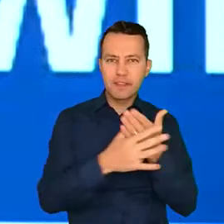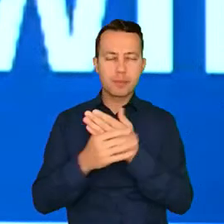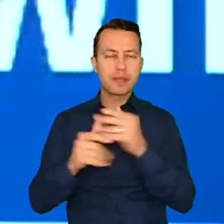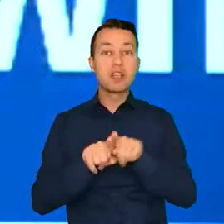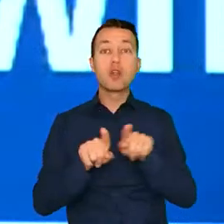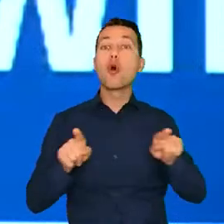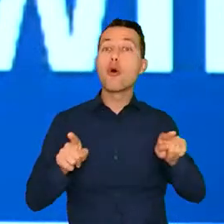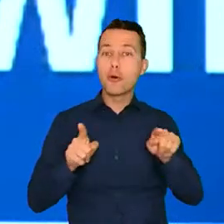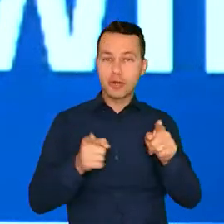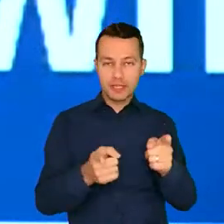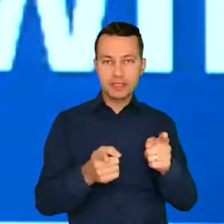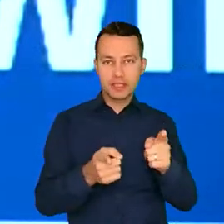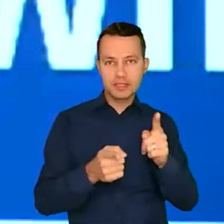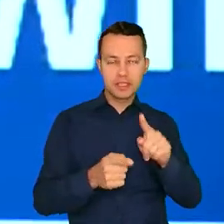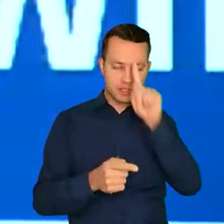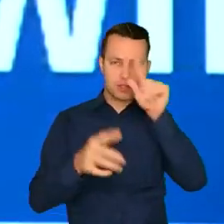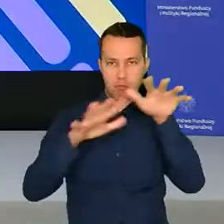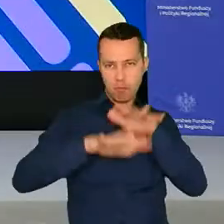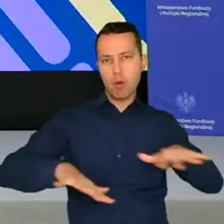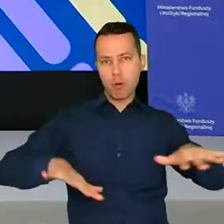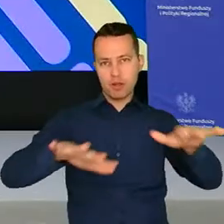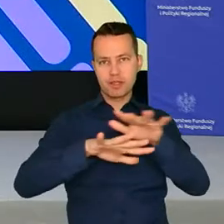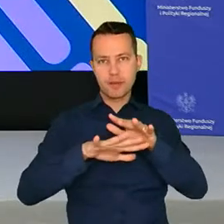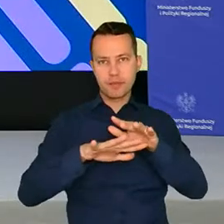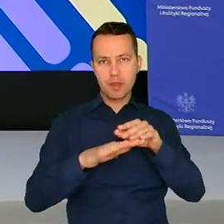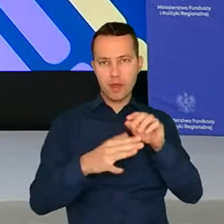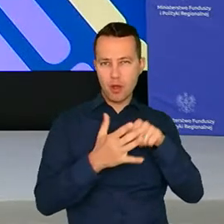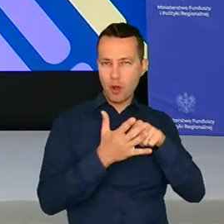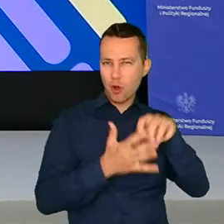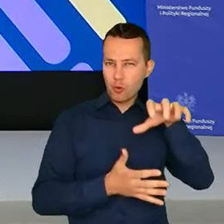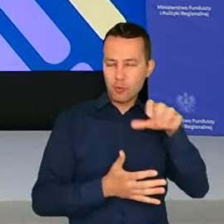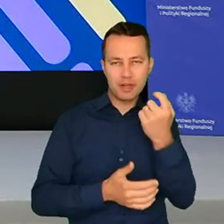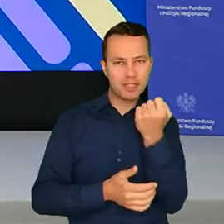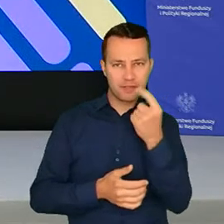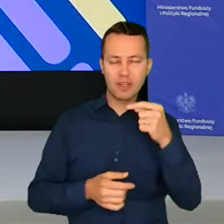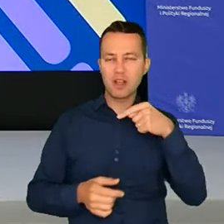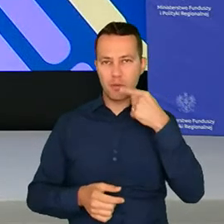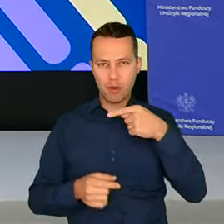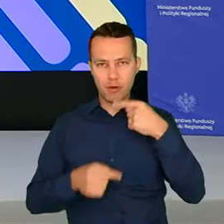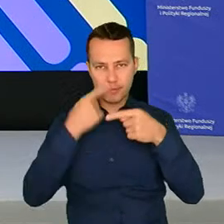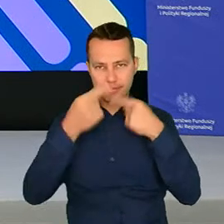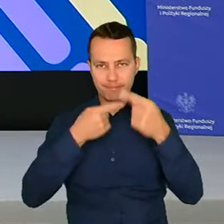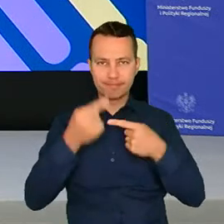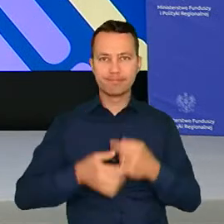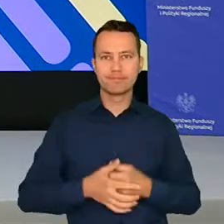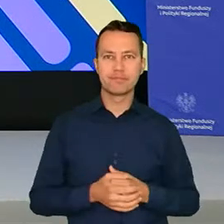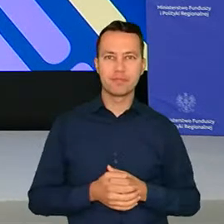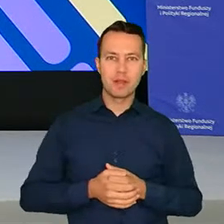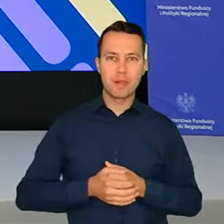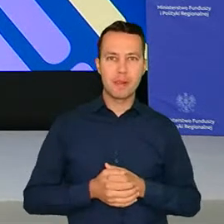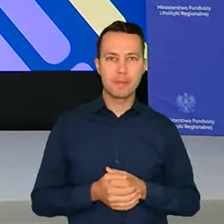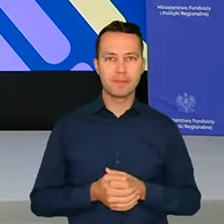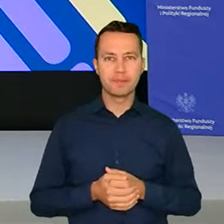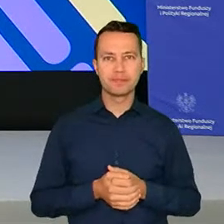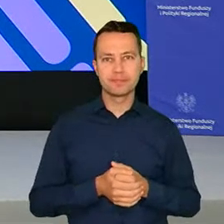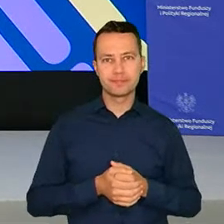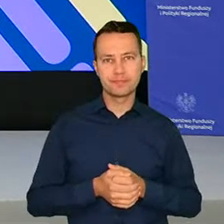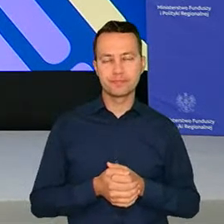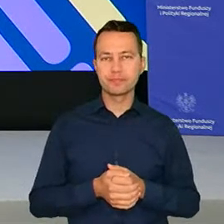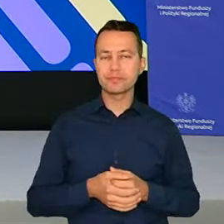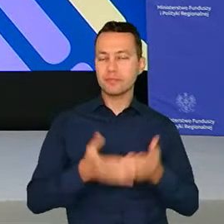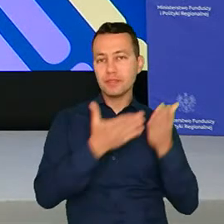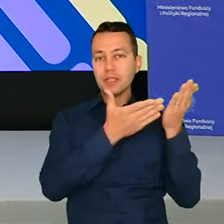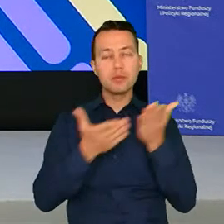industry organizations, as well as the social organizations. And we have invited you to watch